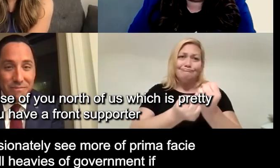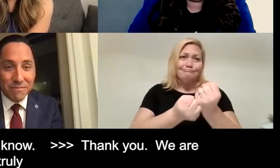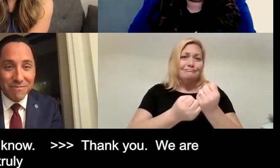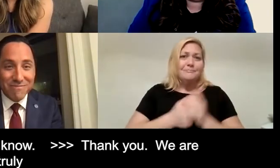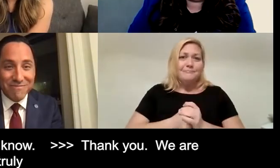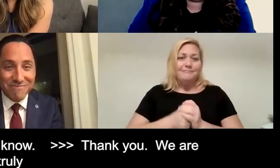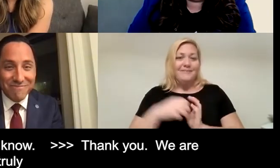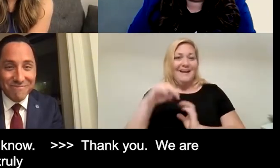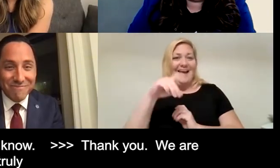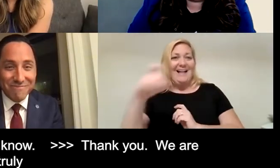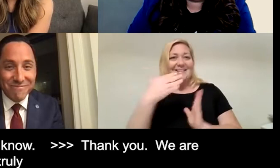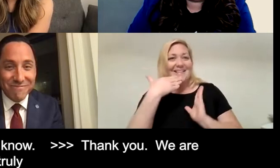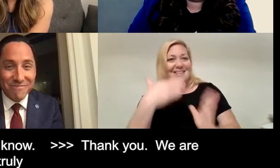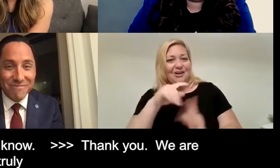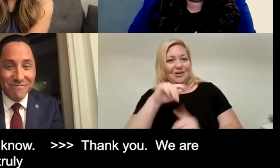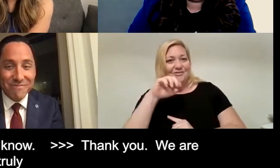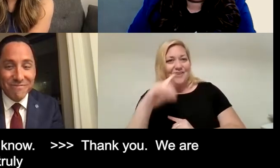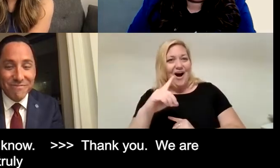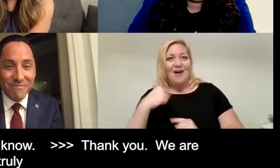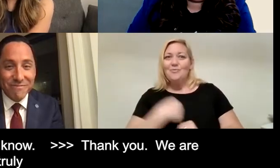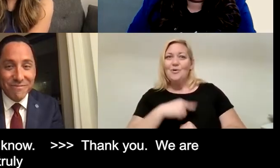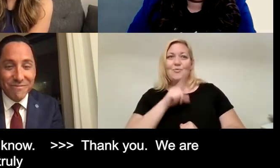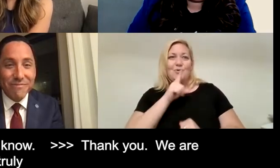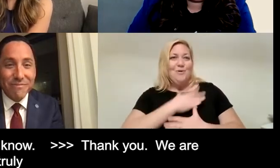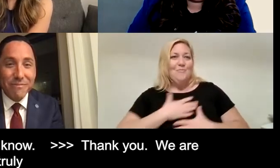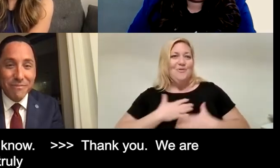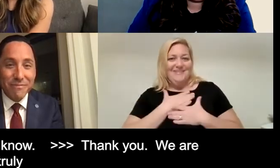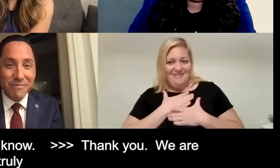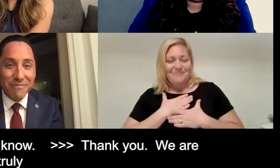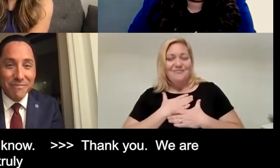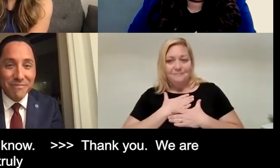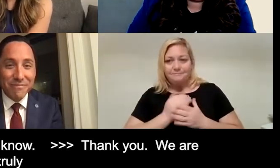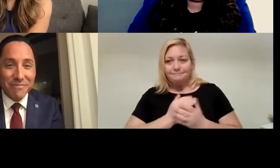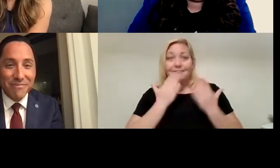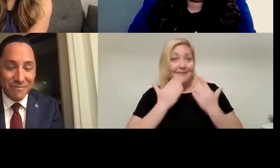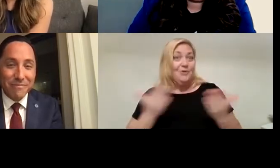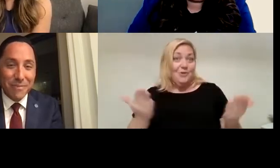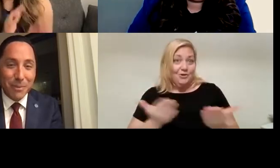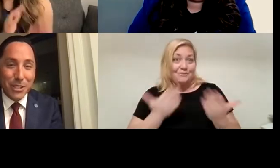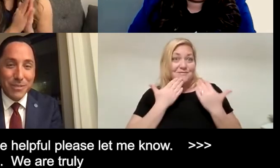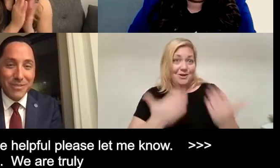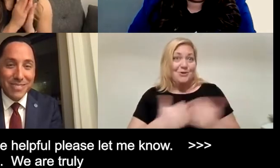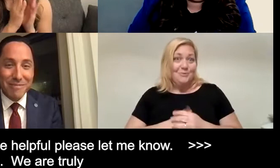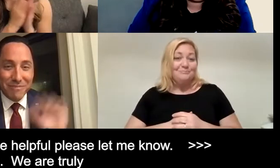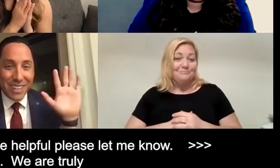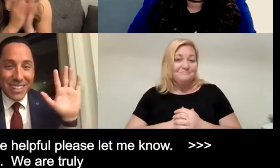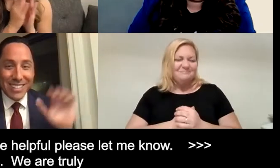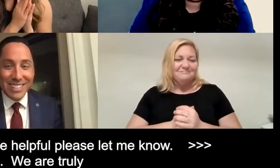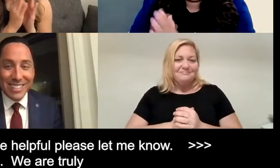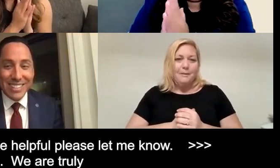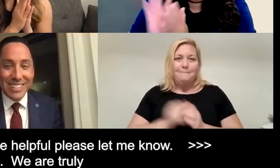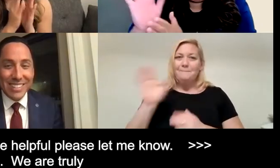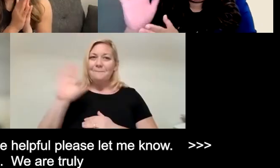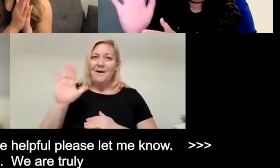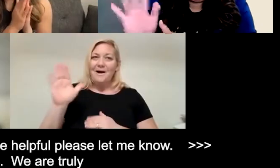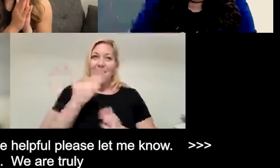Salamat, Todd. Thank you very much. We are truly appreciative that you're here. Thank you, Mayor. Bye, guys. Have a